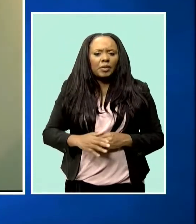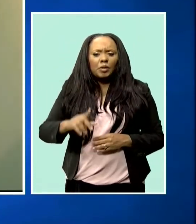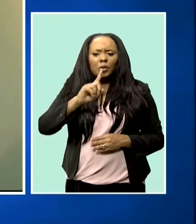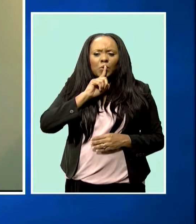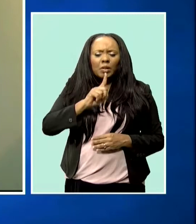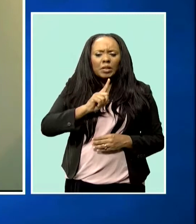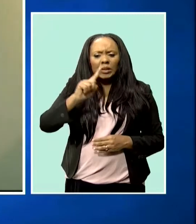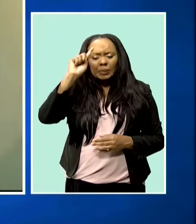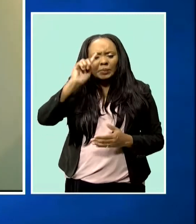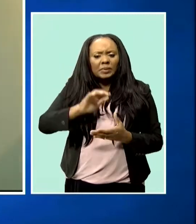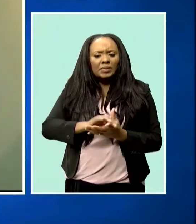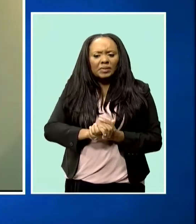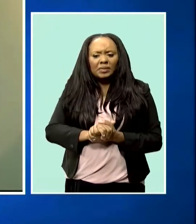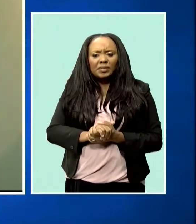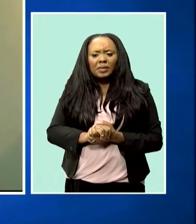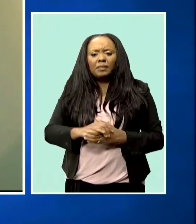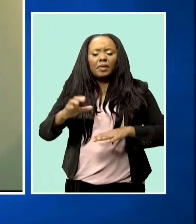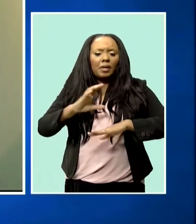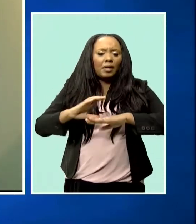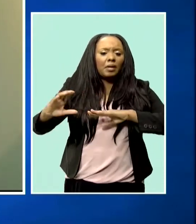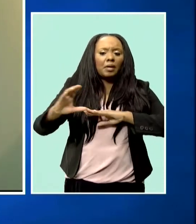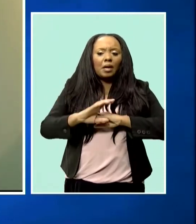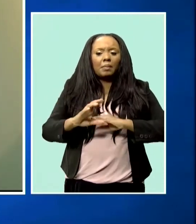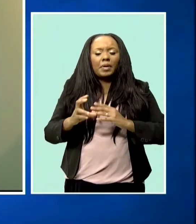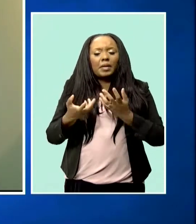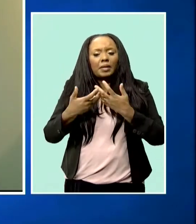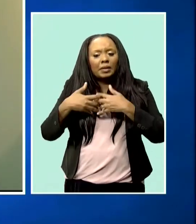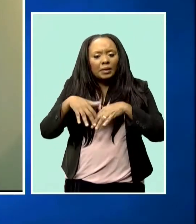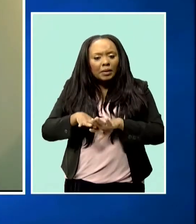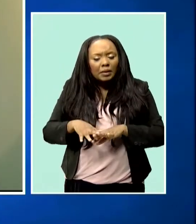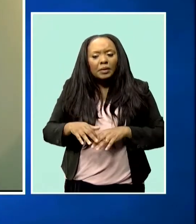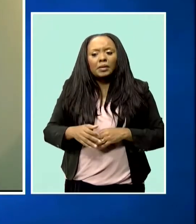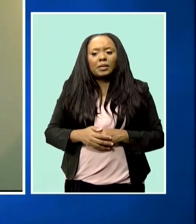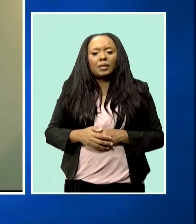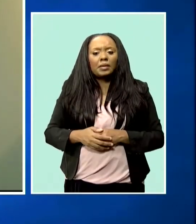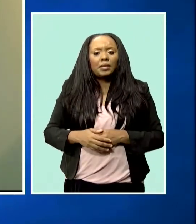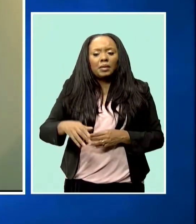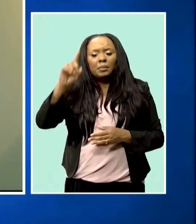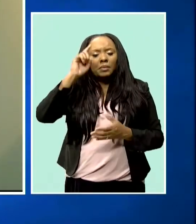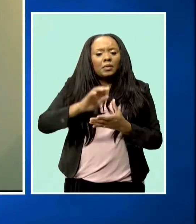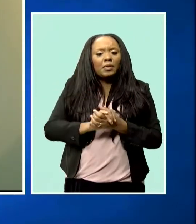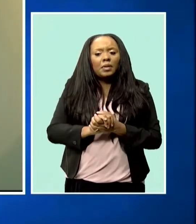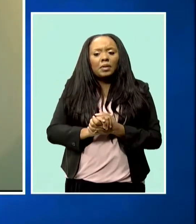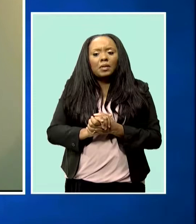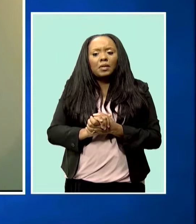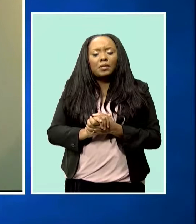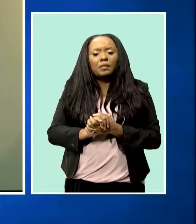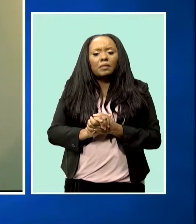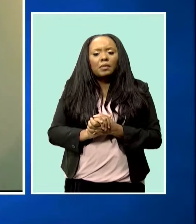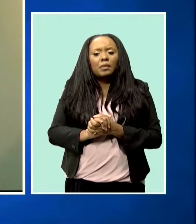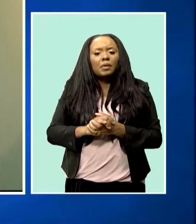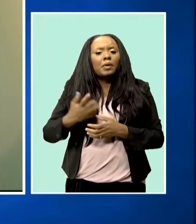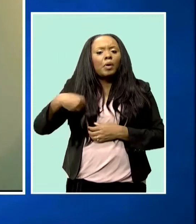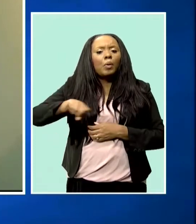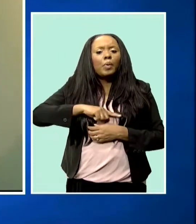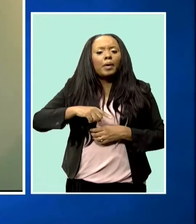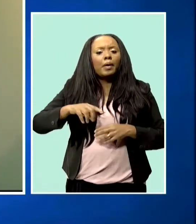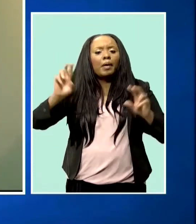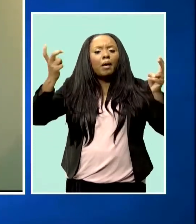to his core in Caribbean integration and in the concept of one Caribbean. We lost him